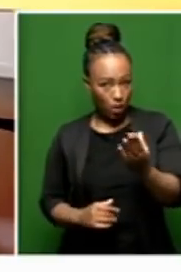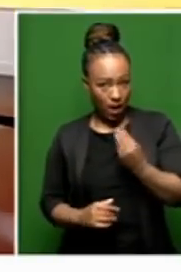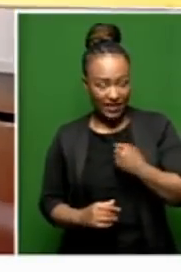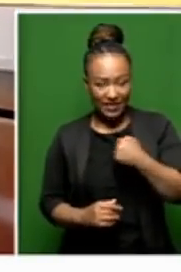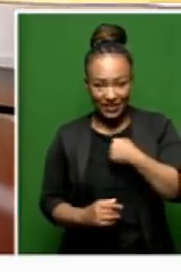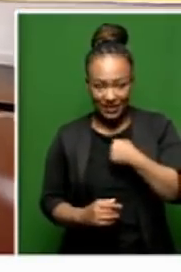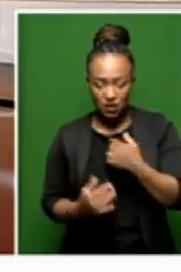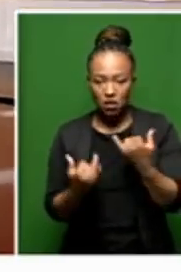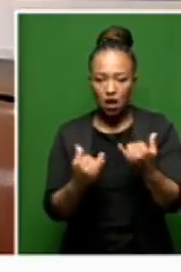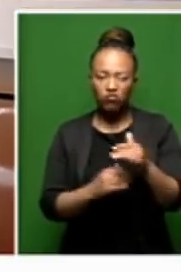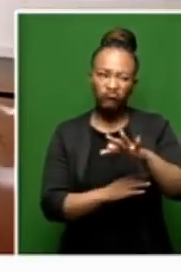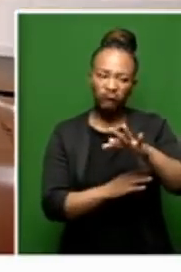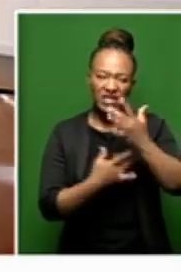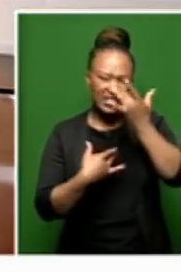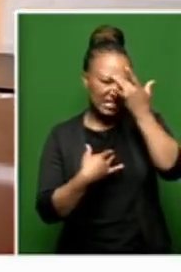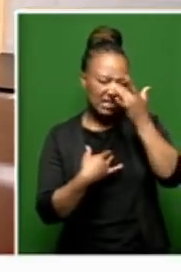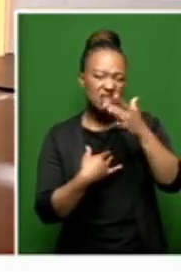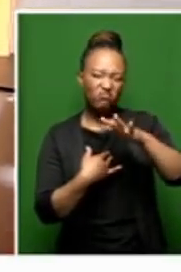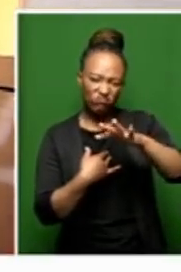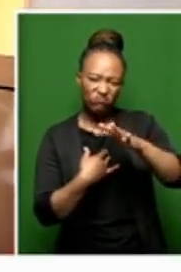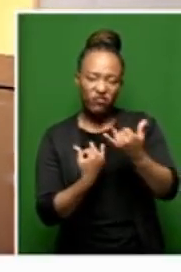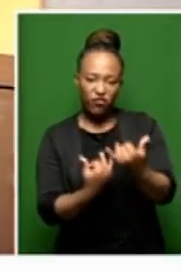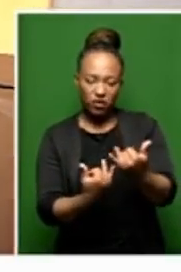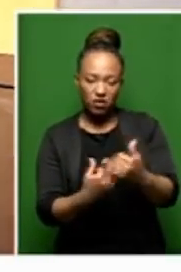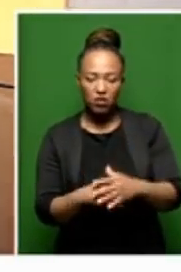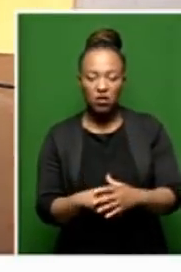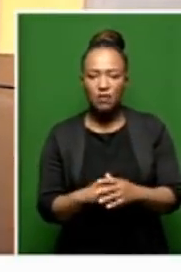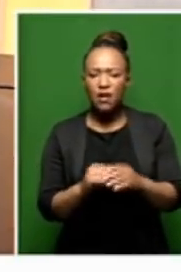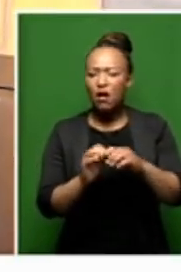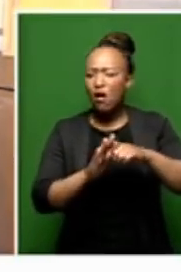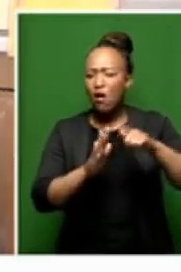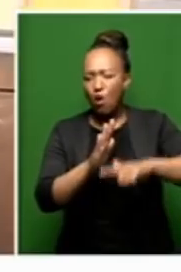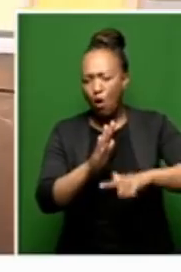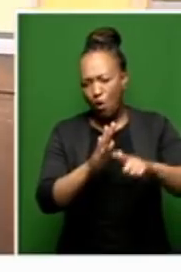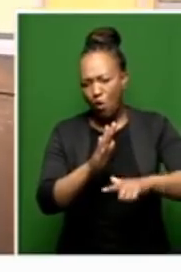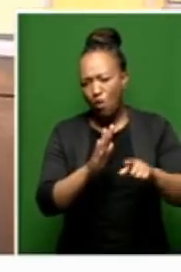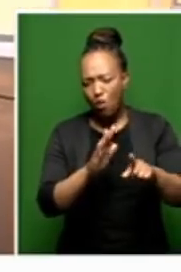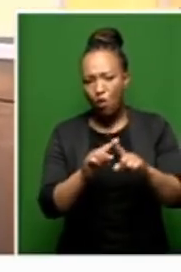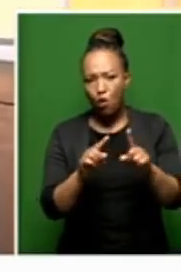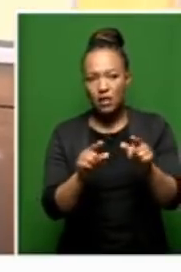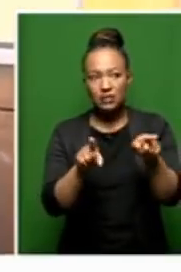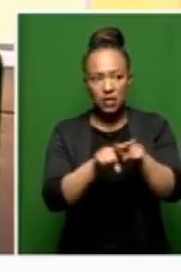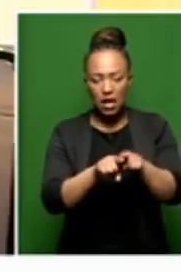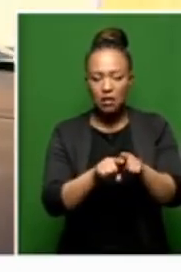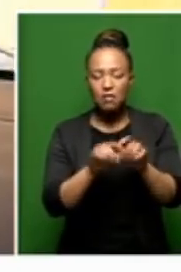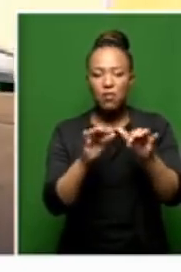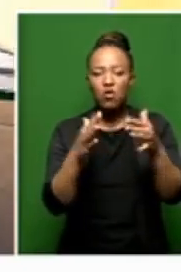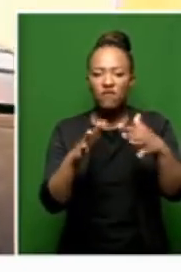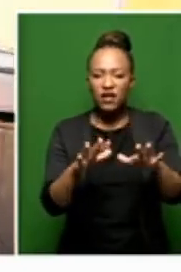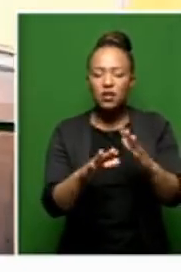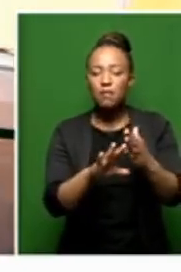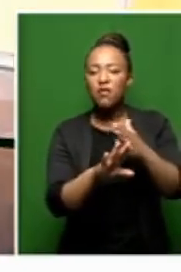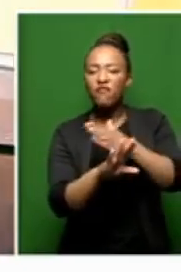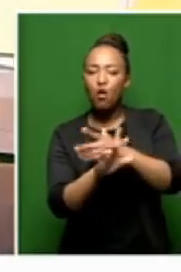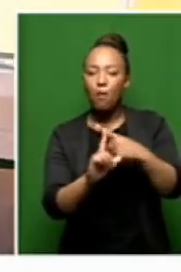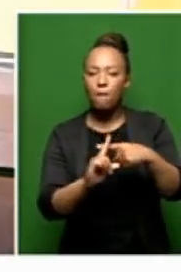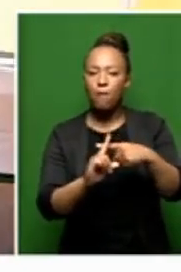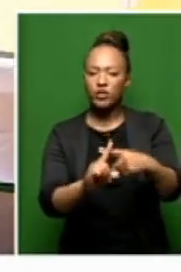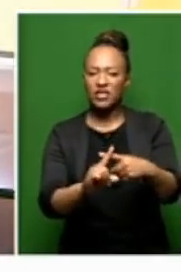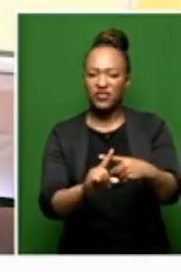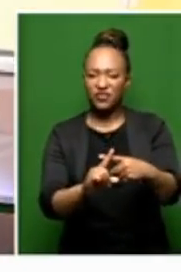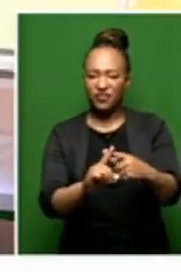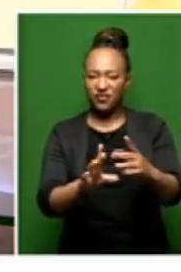we are seeing mild infections. 10 times low at the same levels of people who became positive, 10 times